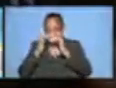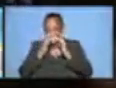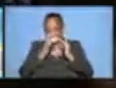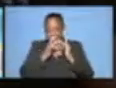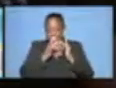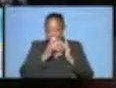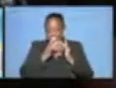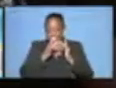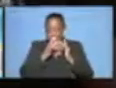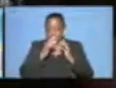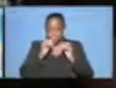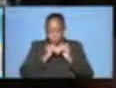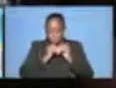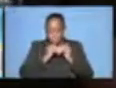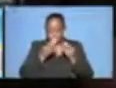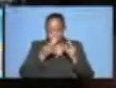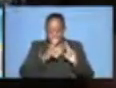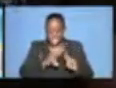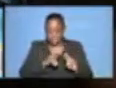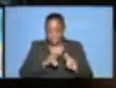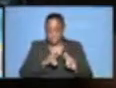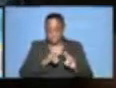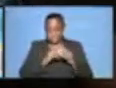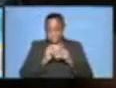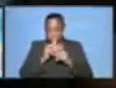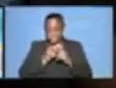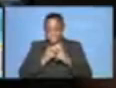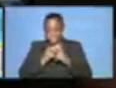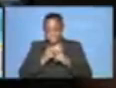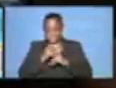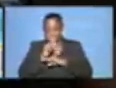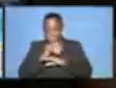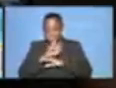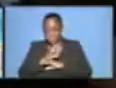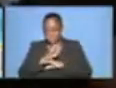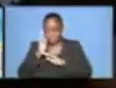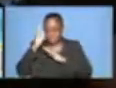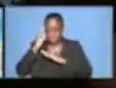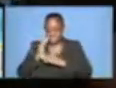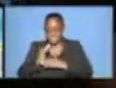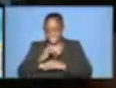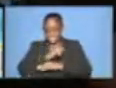and the rest soon to come on stream. In Abaco for the Bahamas Tonight, I'm Antoinette Smith.